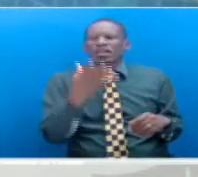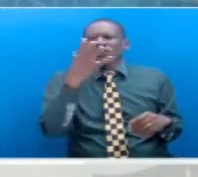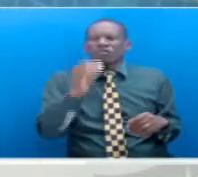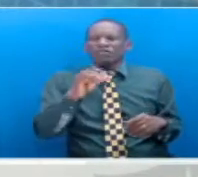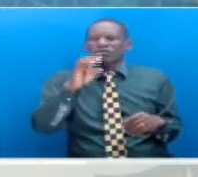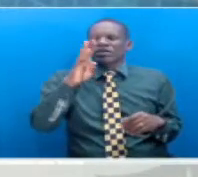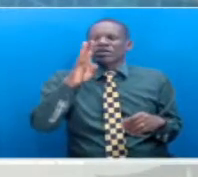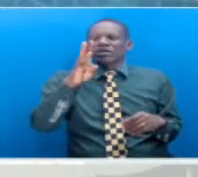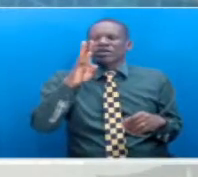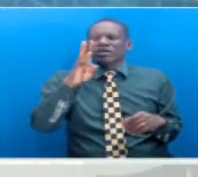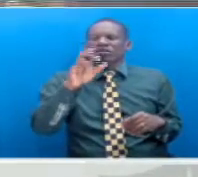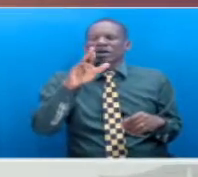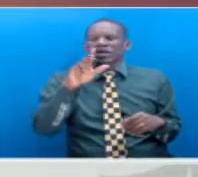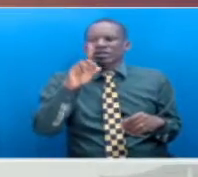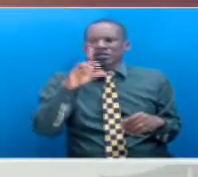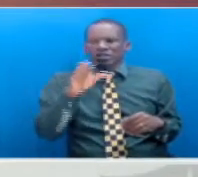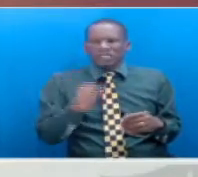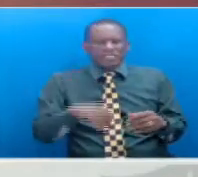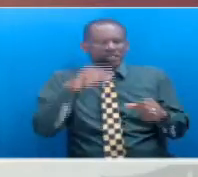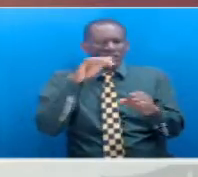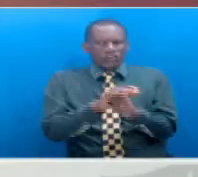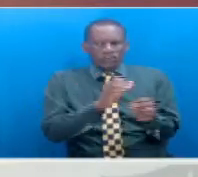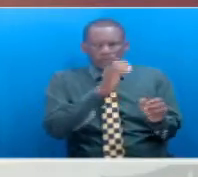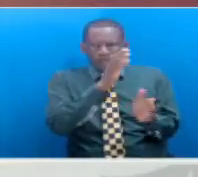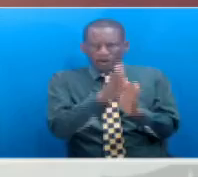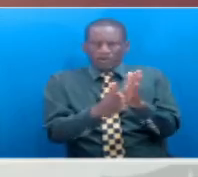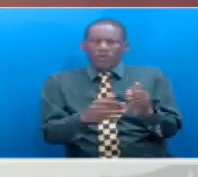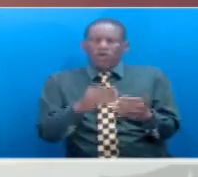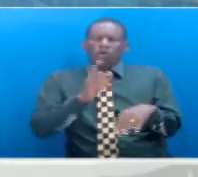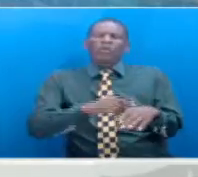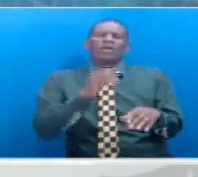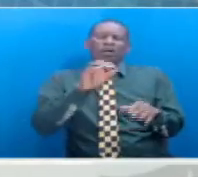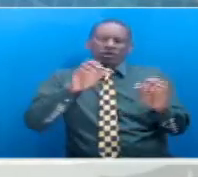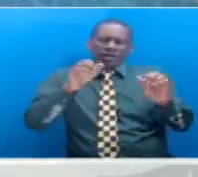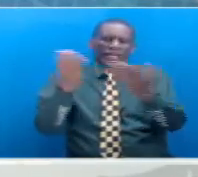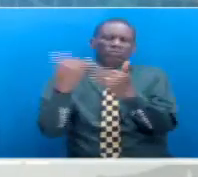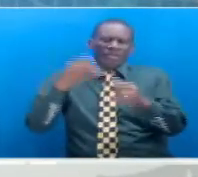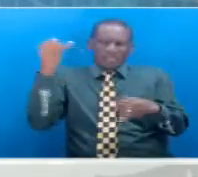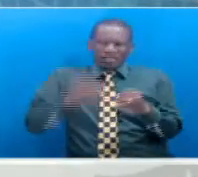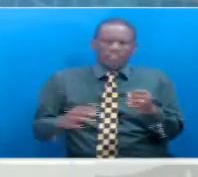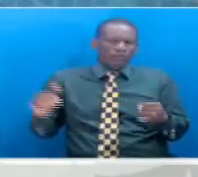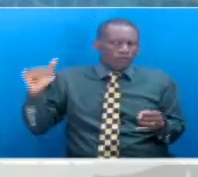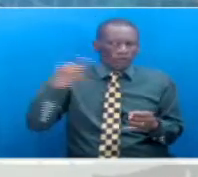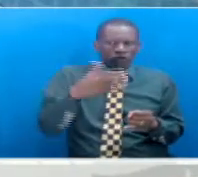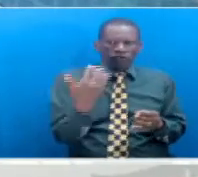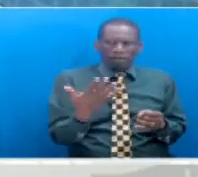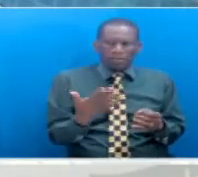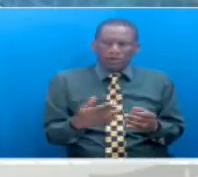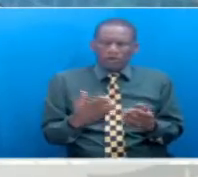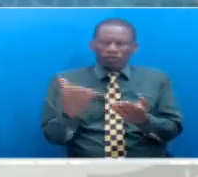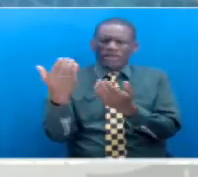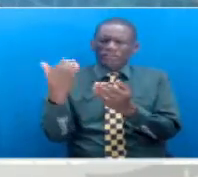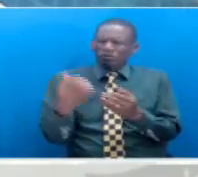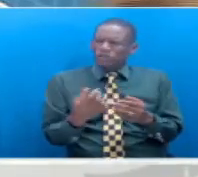wards. It is a big thing. We expect the last shipment. The last shipment we are expecting on 29th.